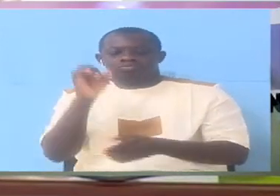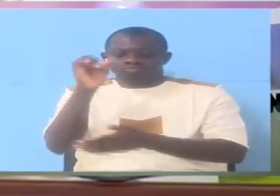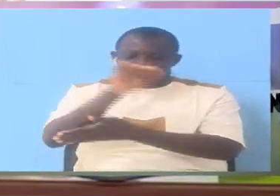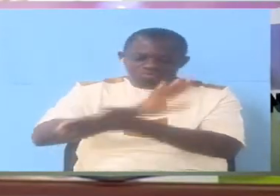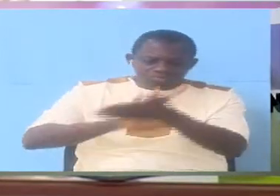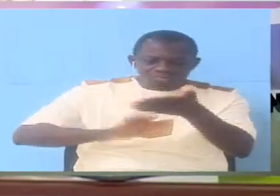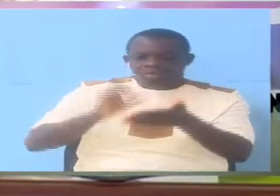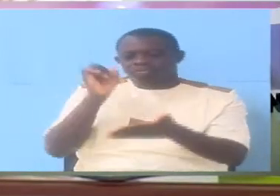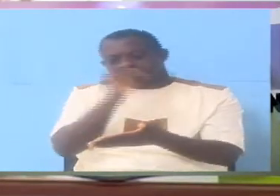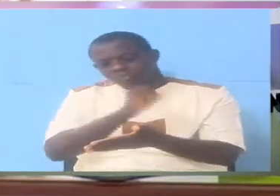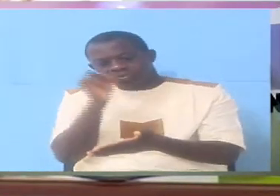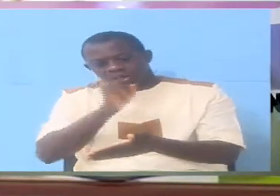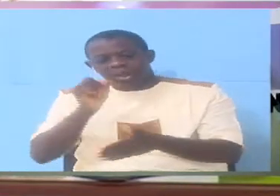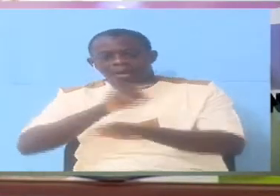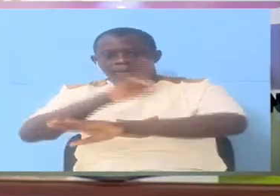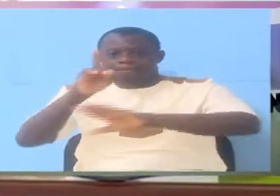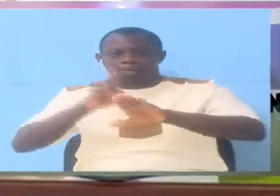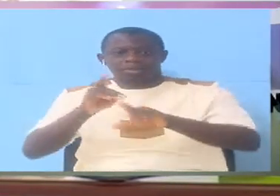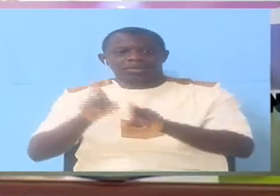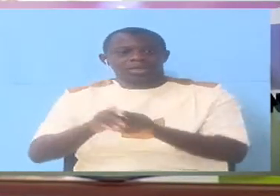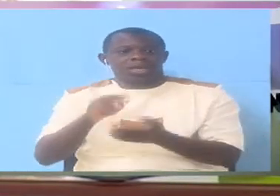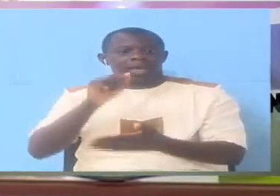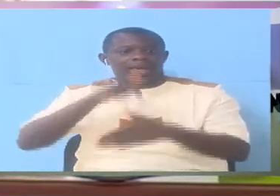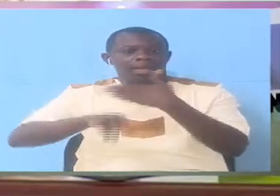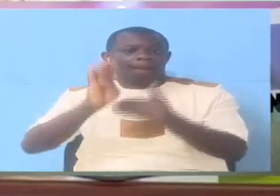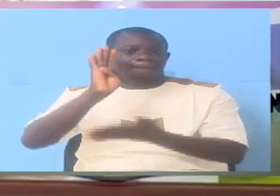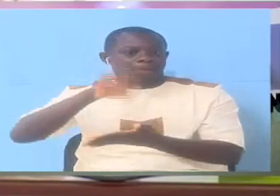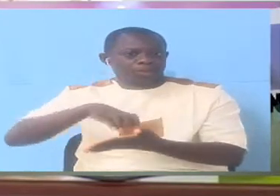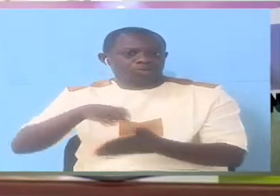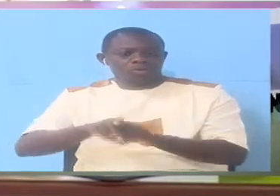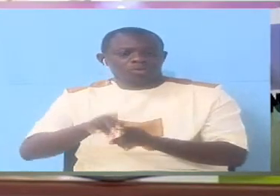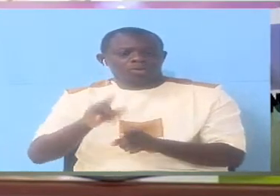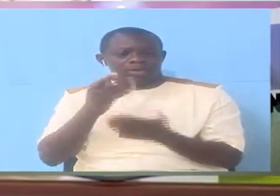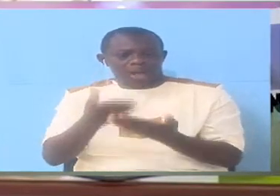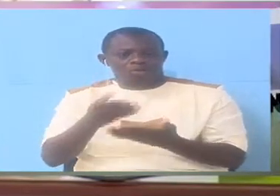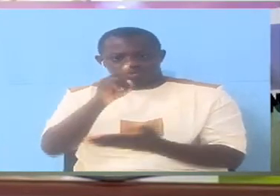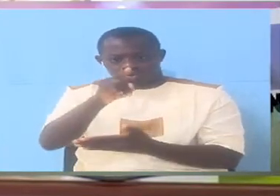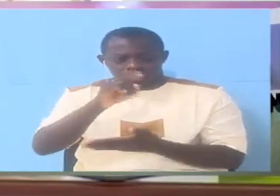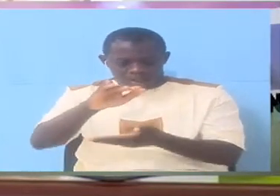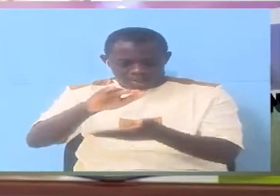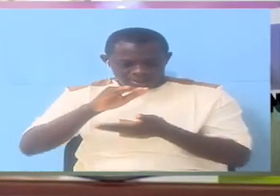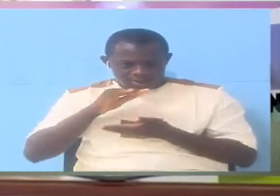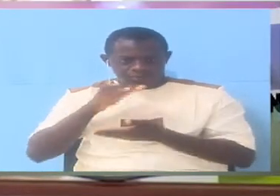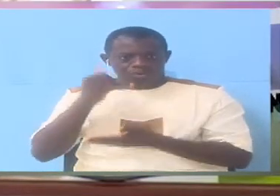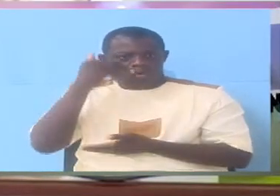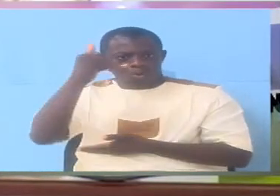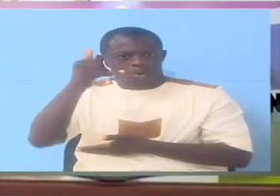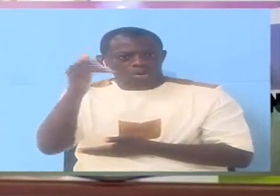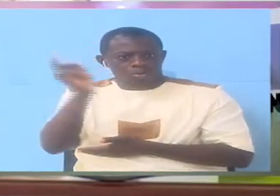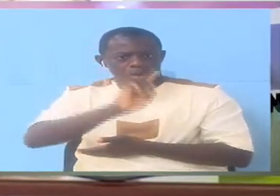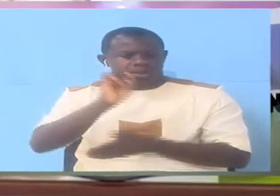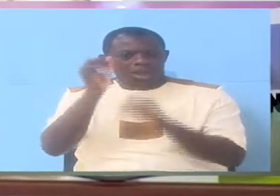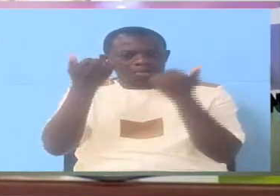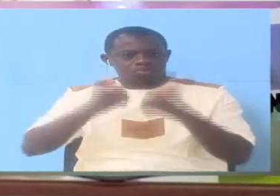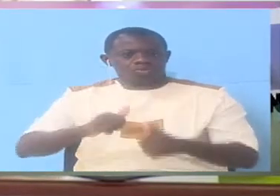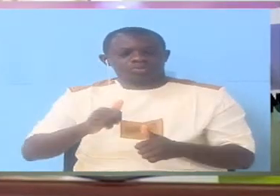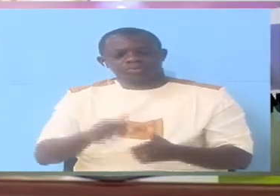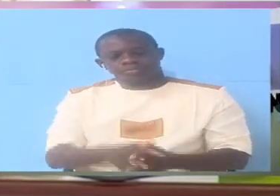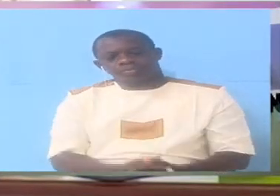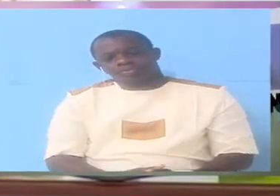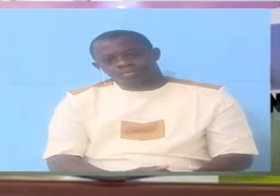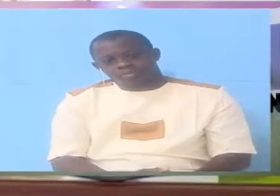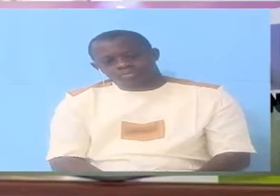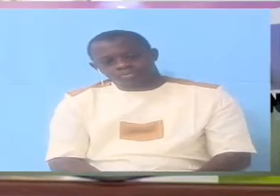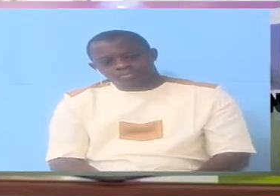happened? You received this call. July 22nd ala tilimu wani mfuluonye in 2005 even mbendula nyendo dongo